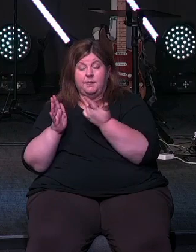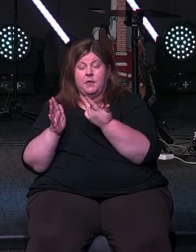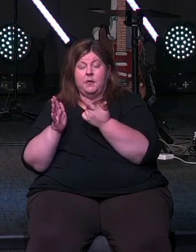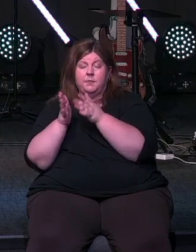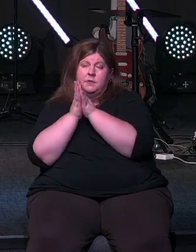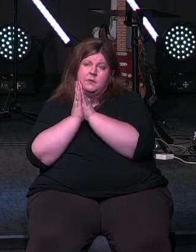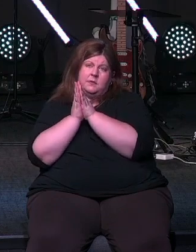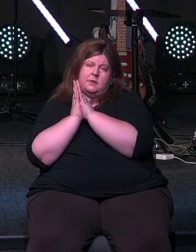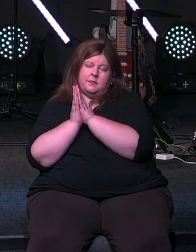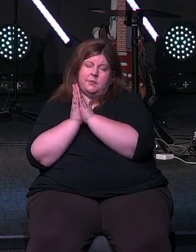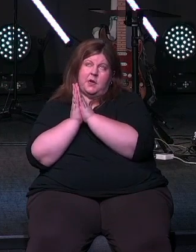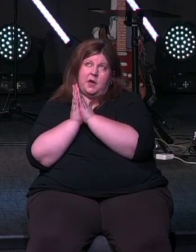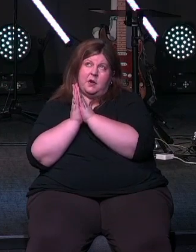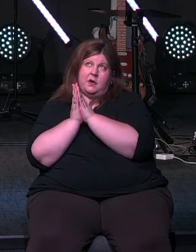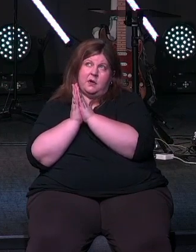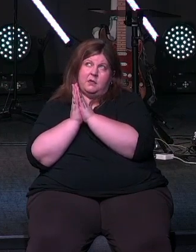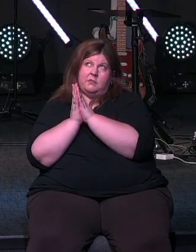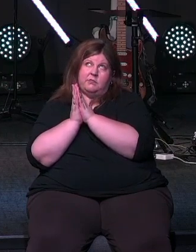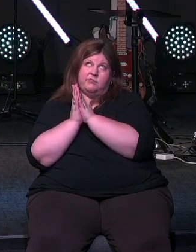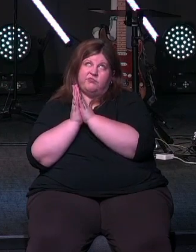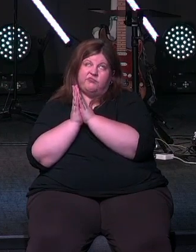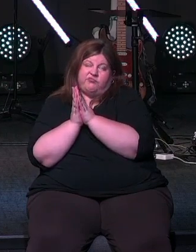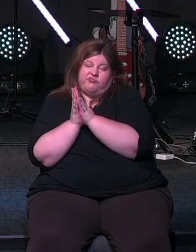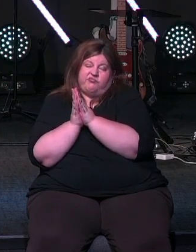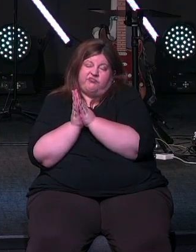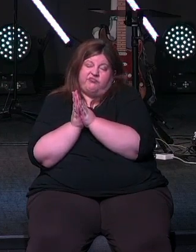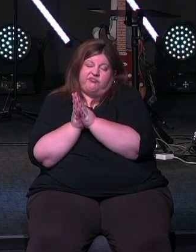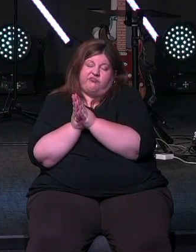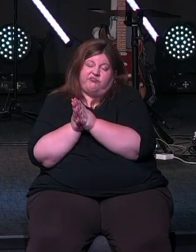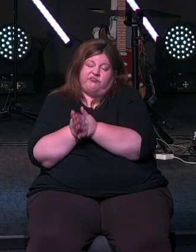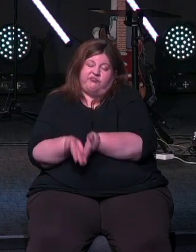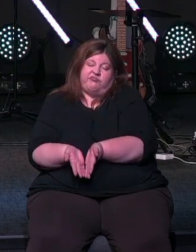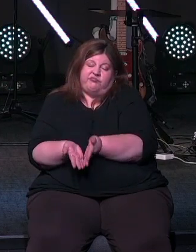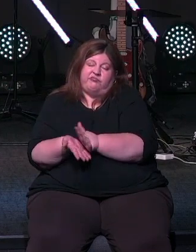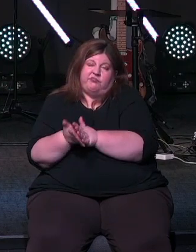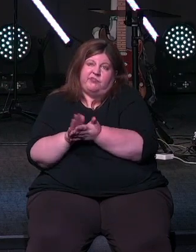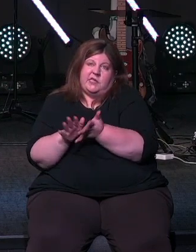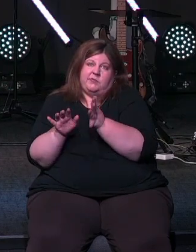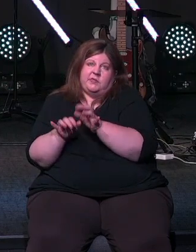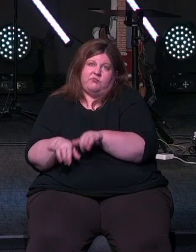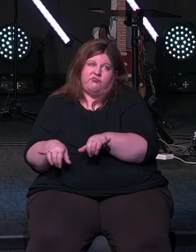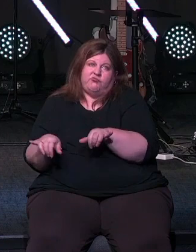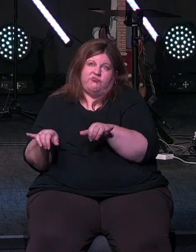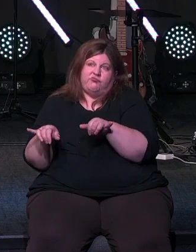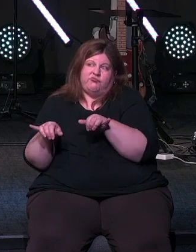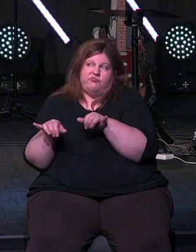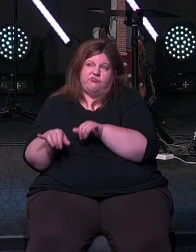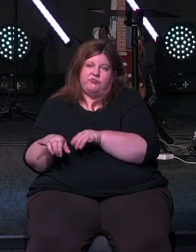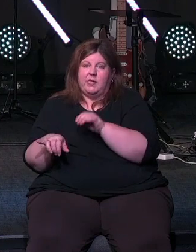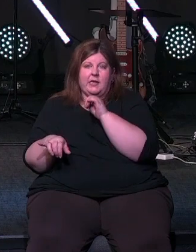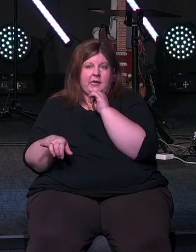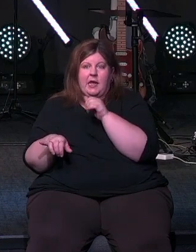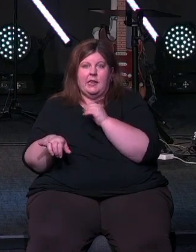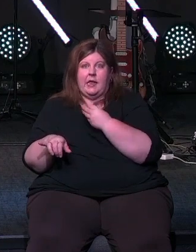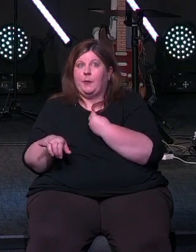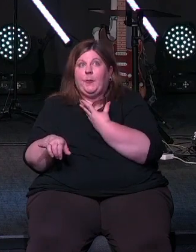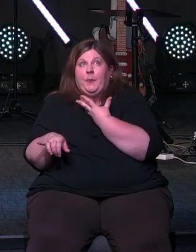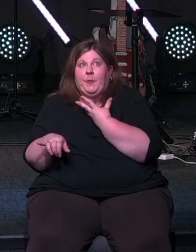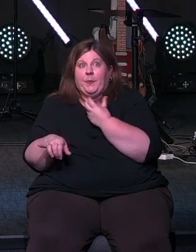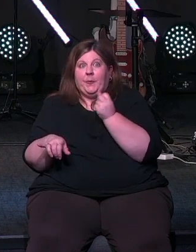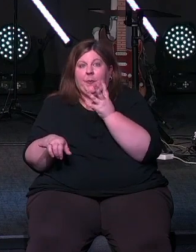has the ability to lose some of its pizzazz. Some of it's wow. Some of it's amazing.